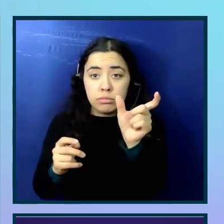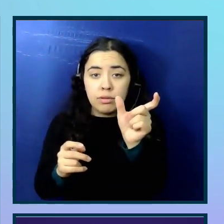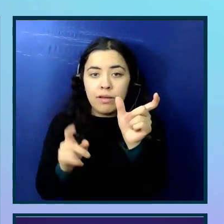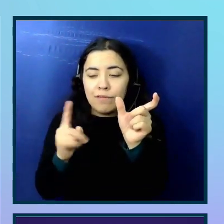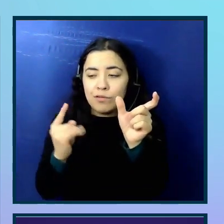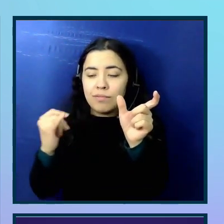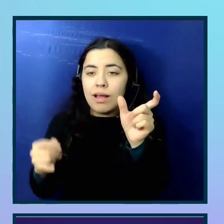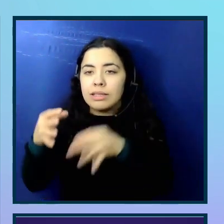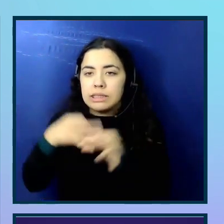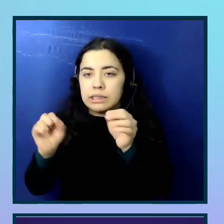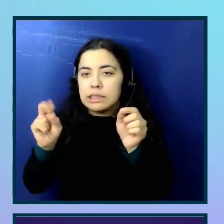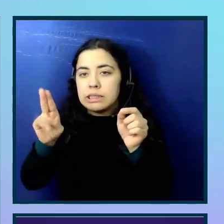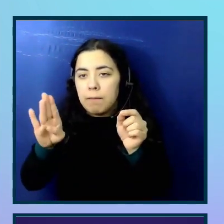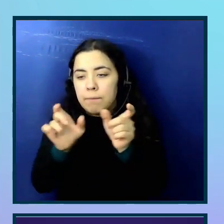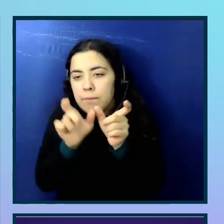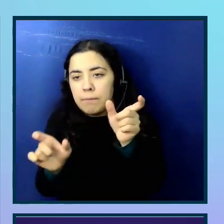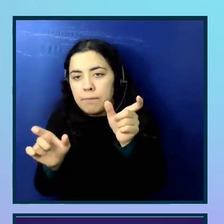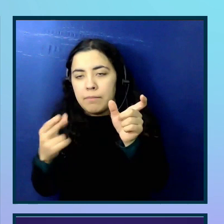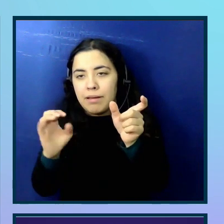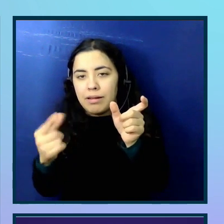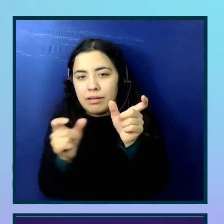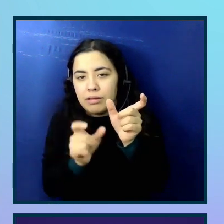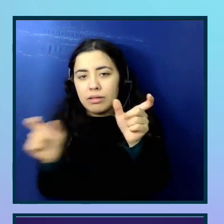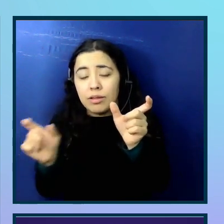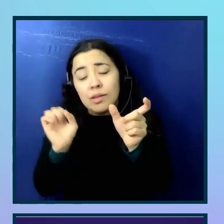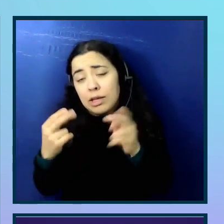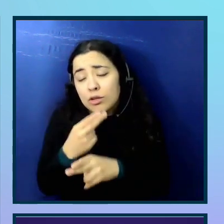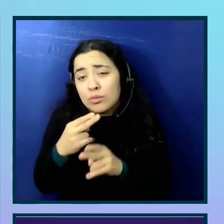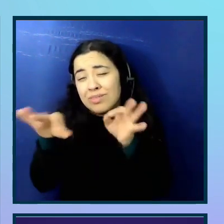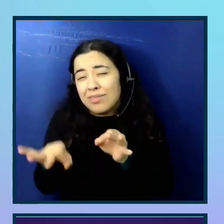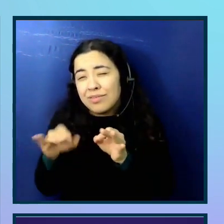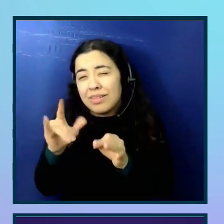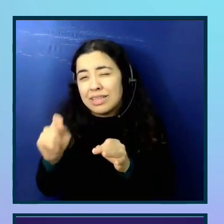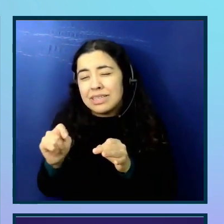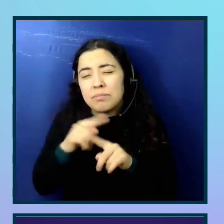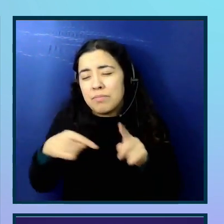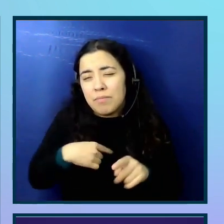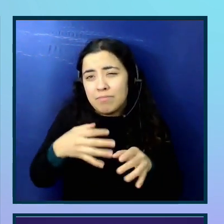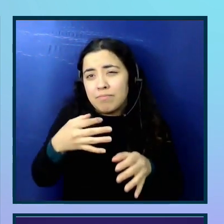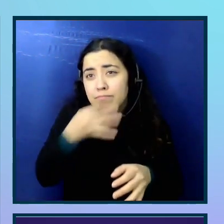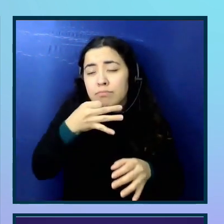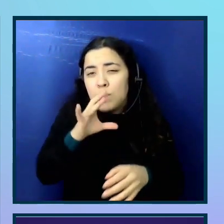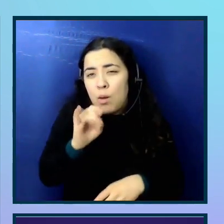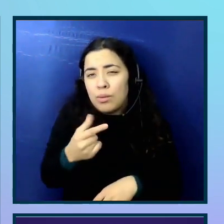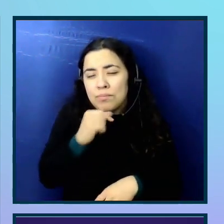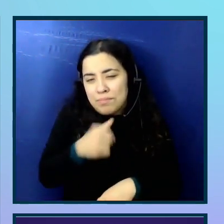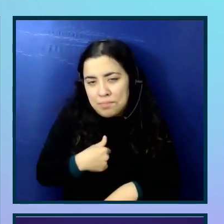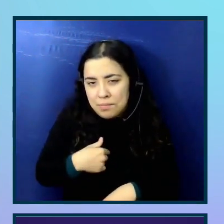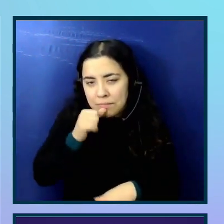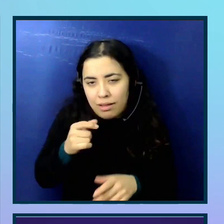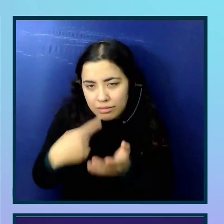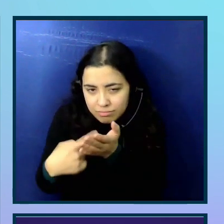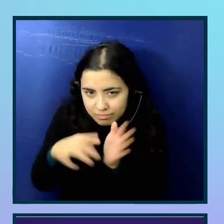sub. Typically you can use definition lists for that, but I'm not a coder, I'm not gonna get into it, but by grouping the